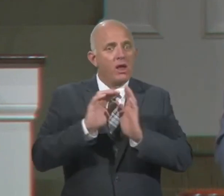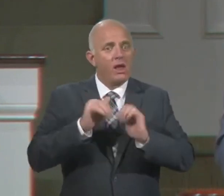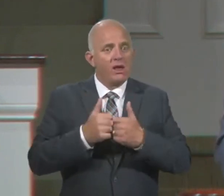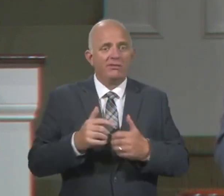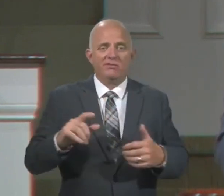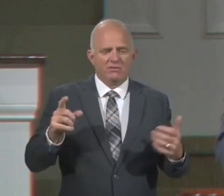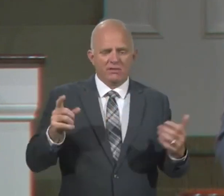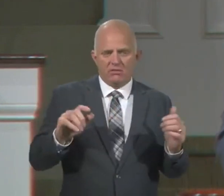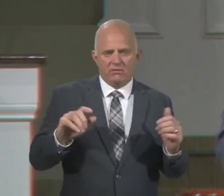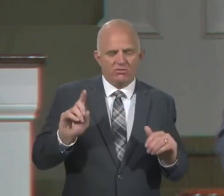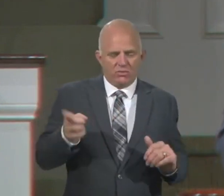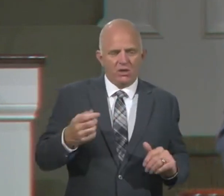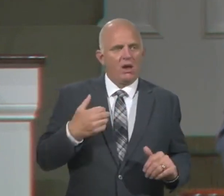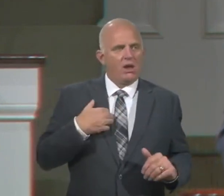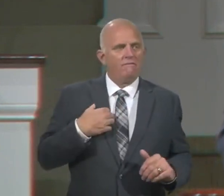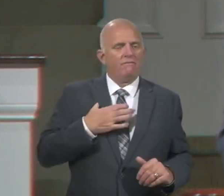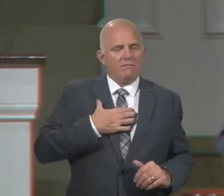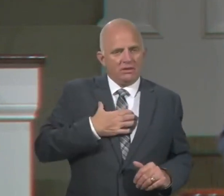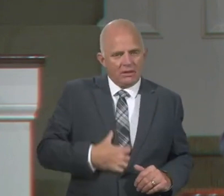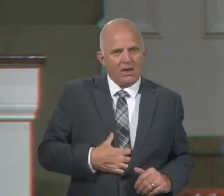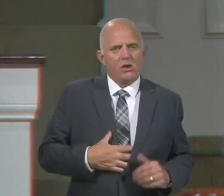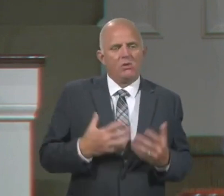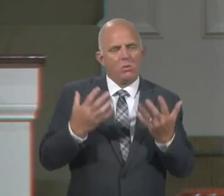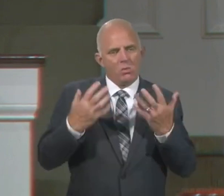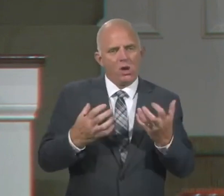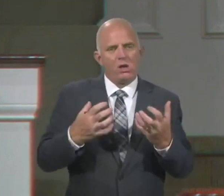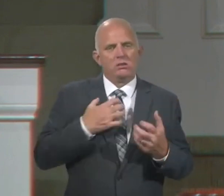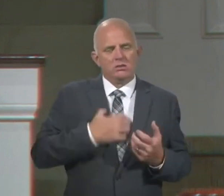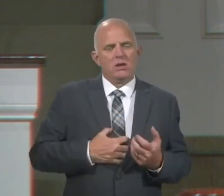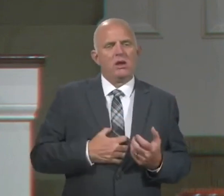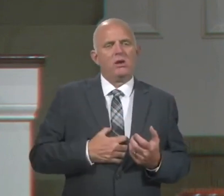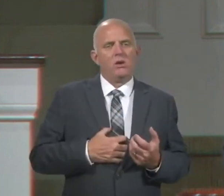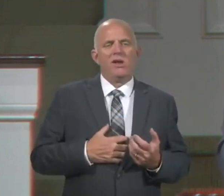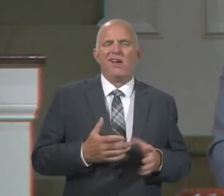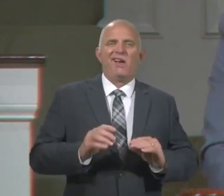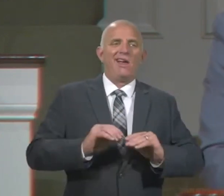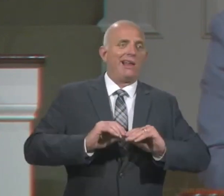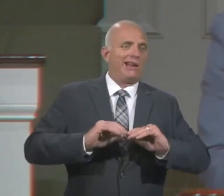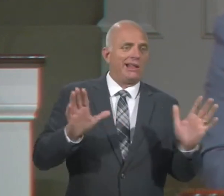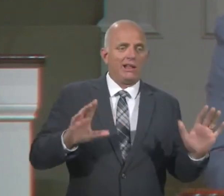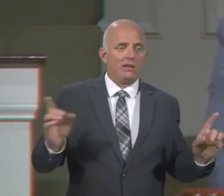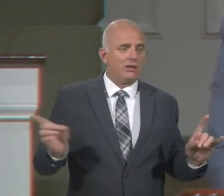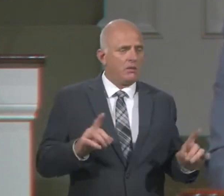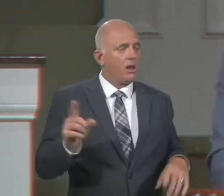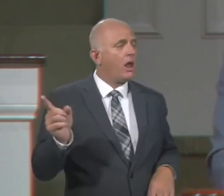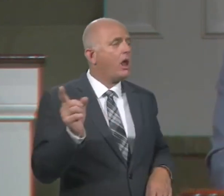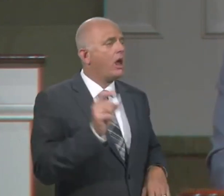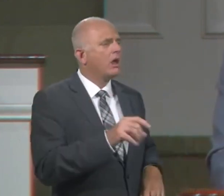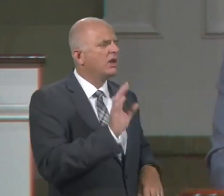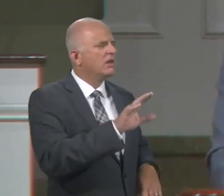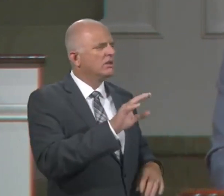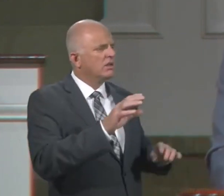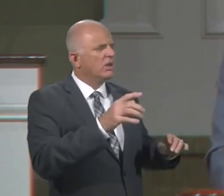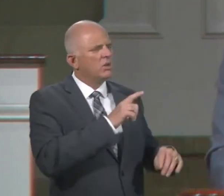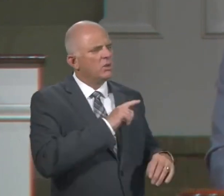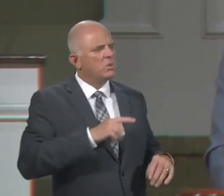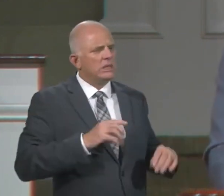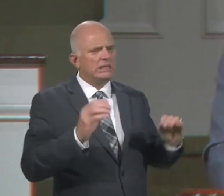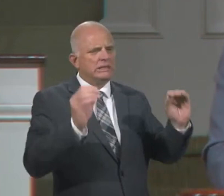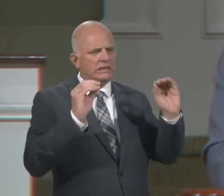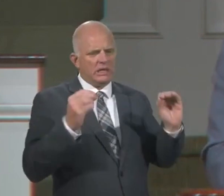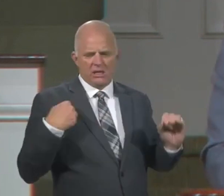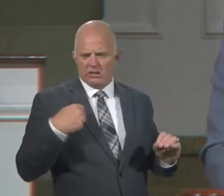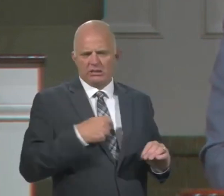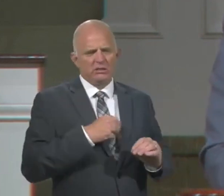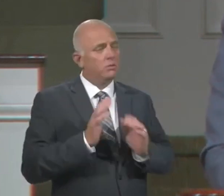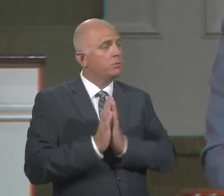desire. And this is evident by the request, Lord, teach us to pray. And I'm